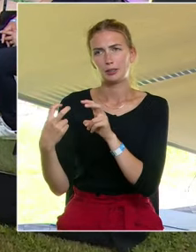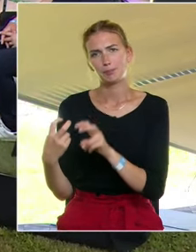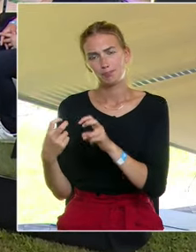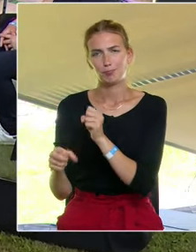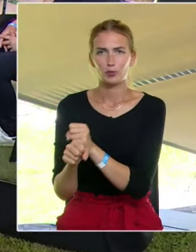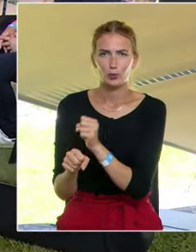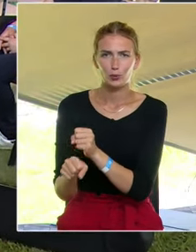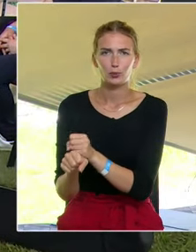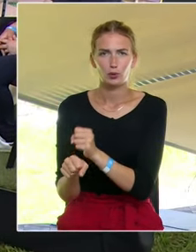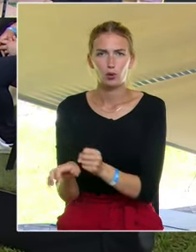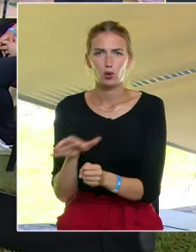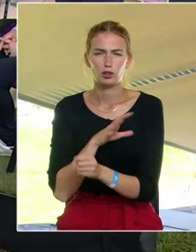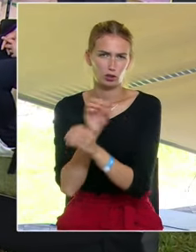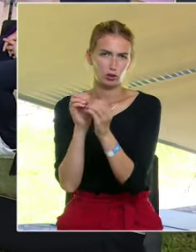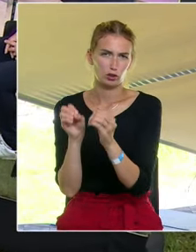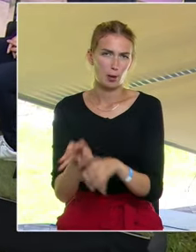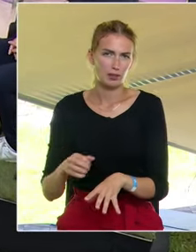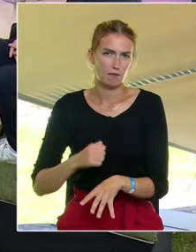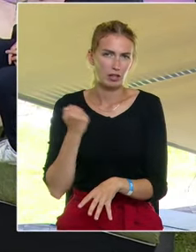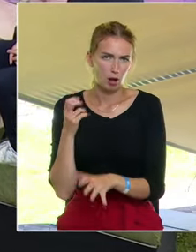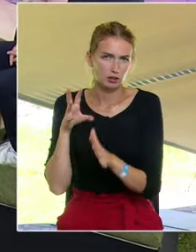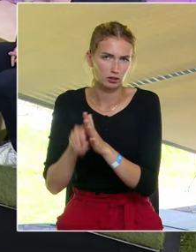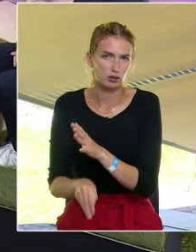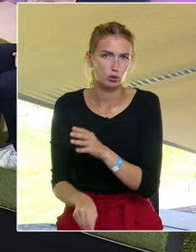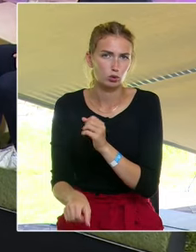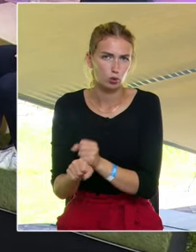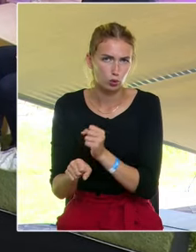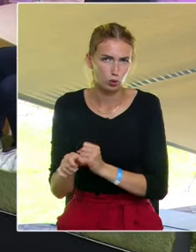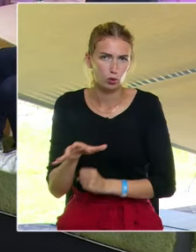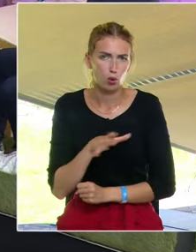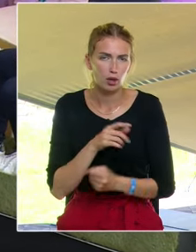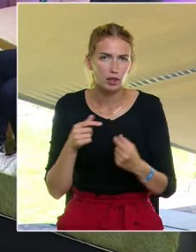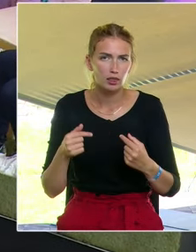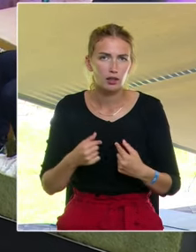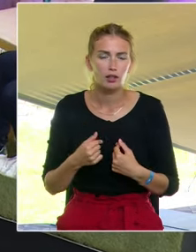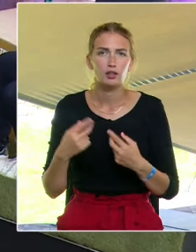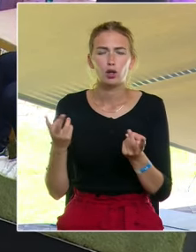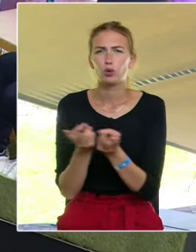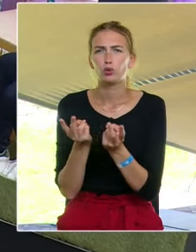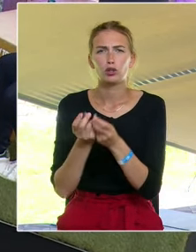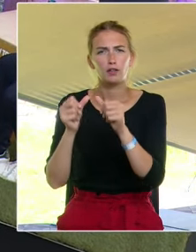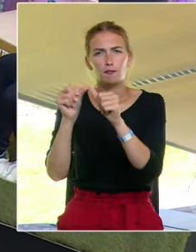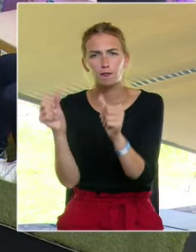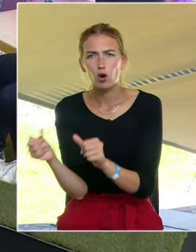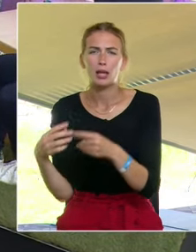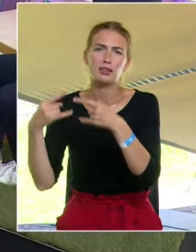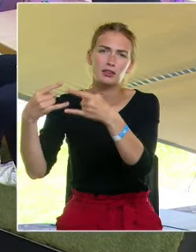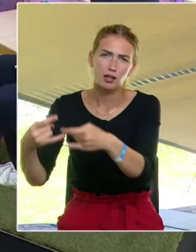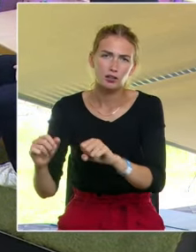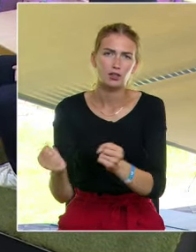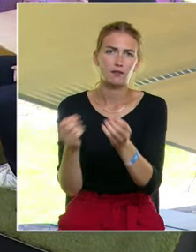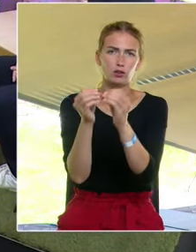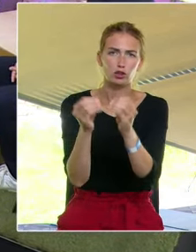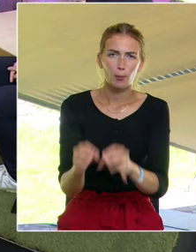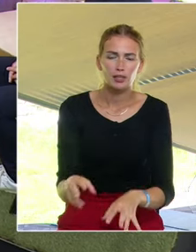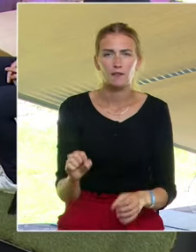a digital media company. It doesn't matter what the format is, as long as the content is,